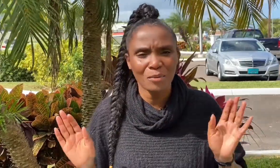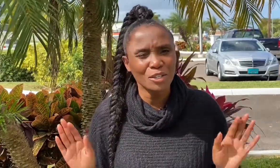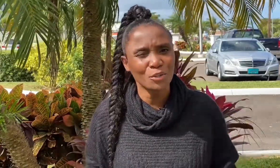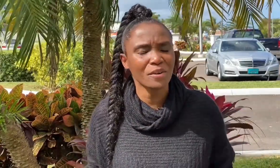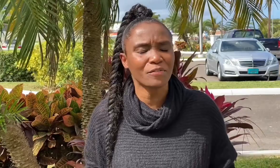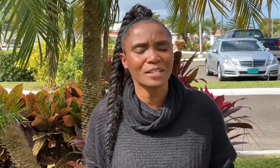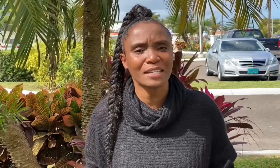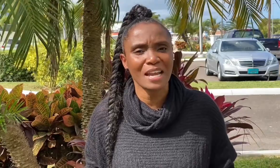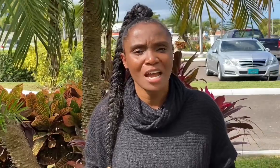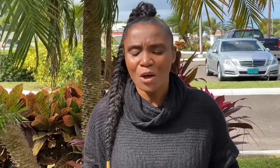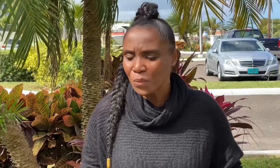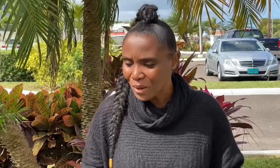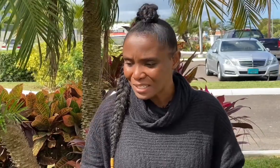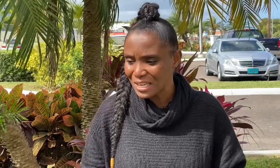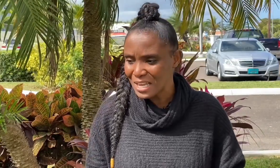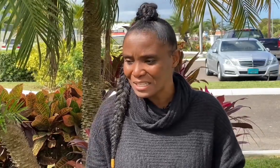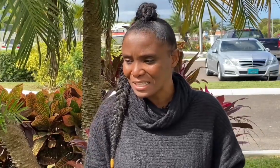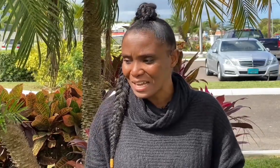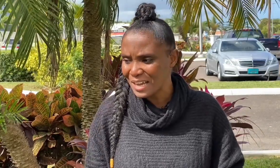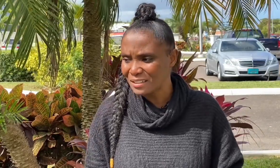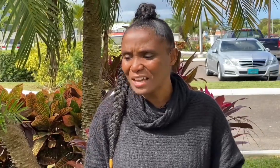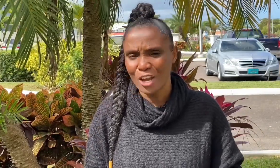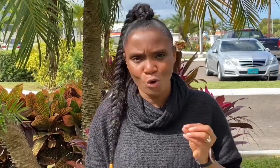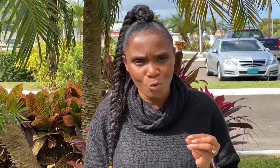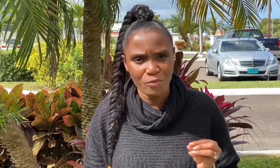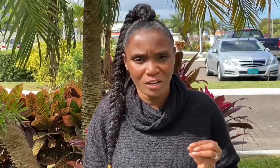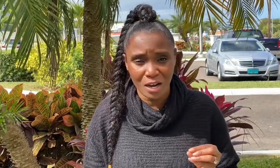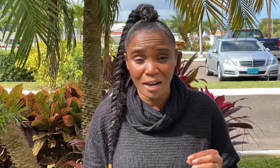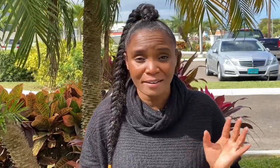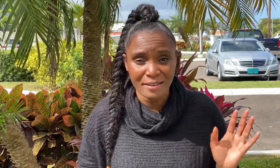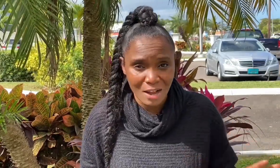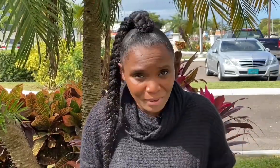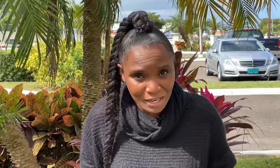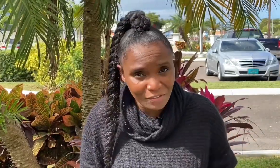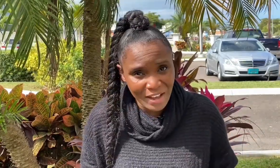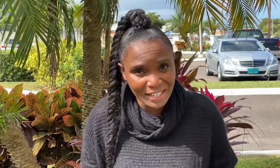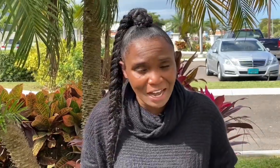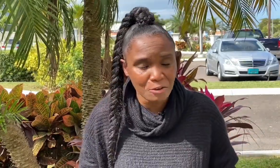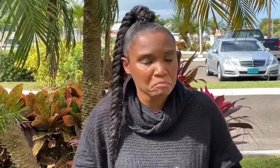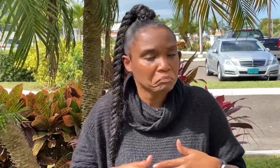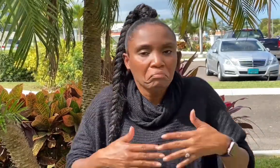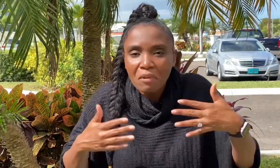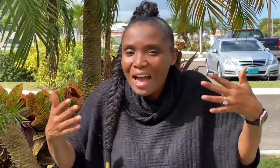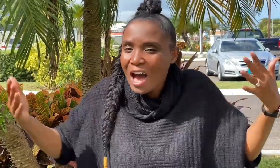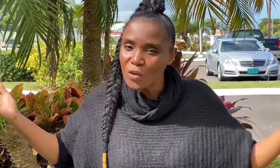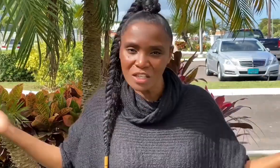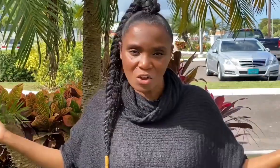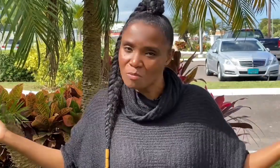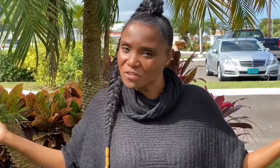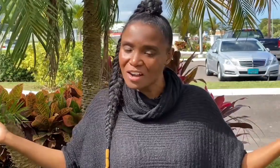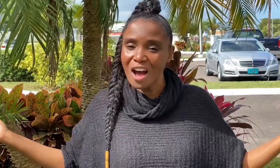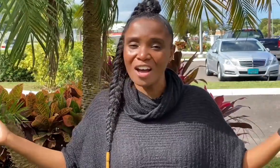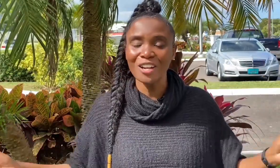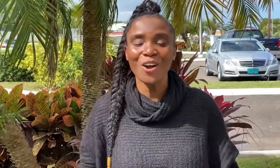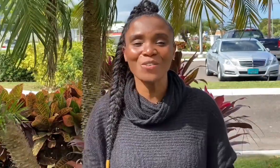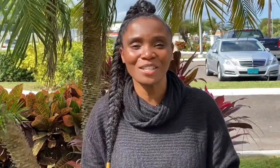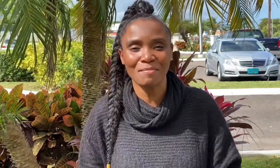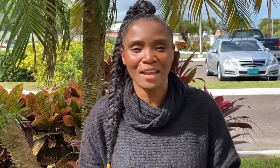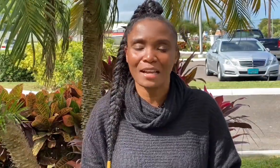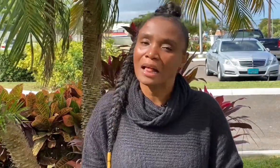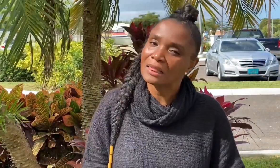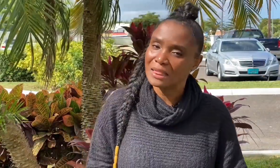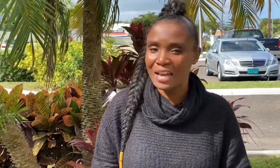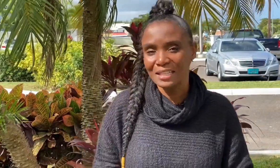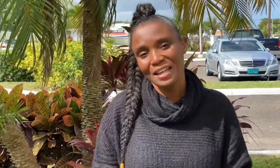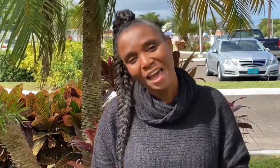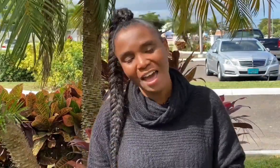us our story for today, which is the title, A Home for God. Now we're going to find out how this home for God was